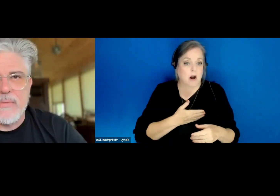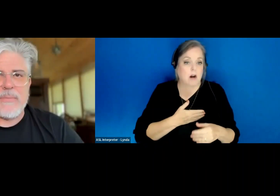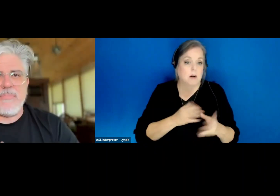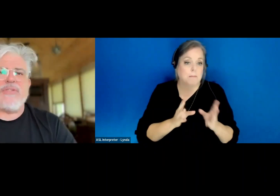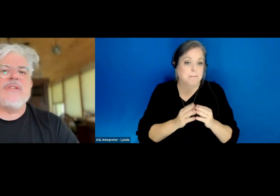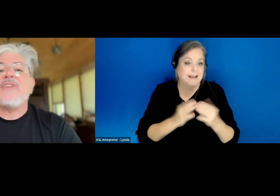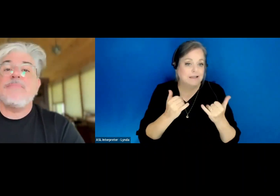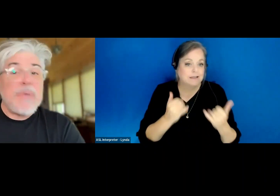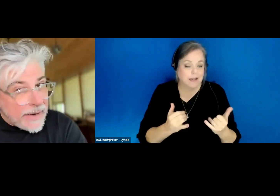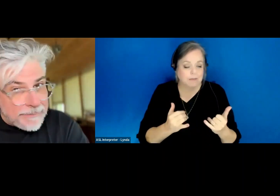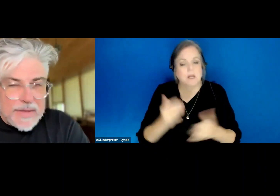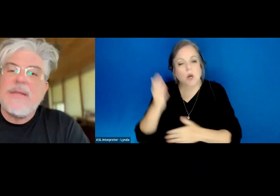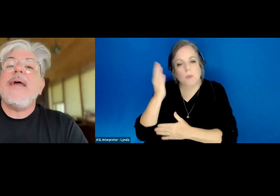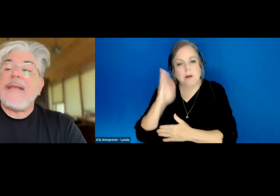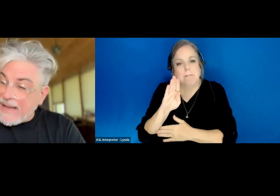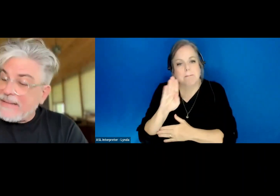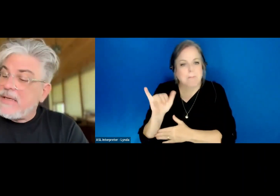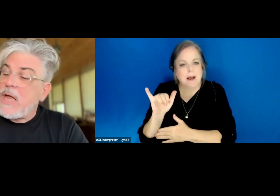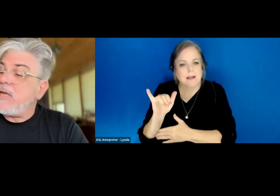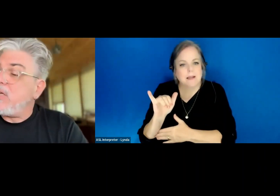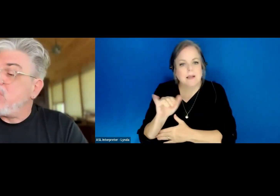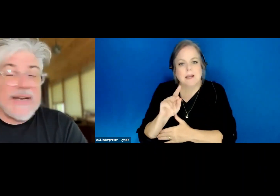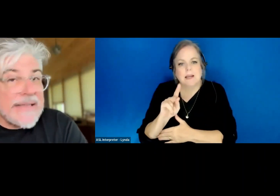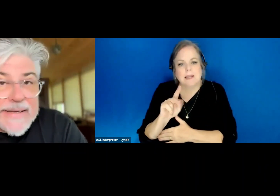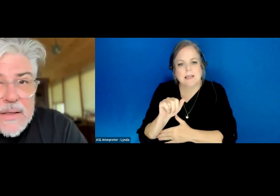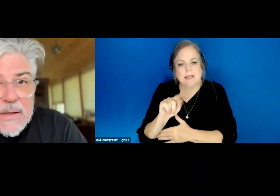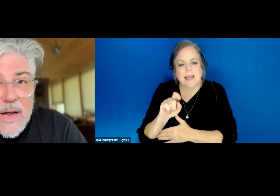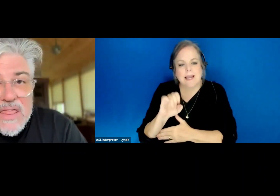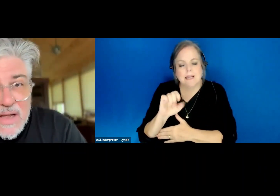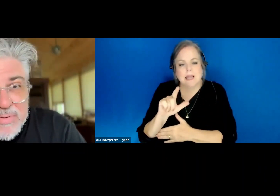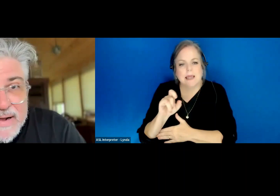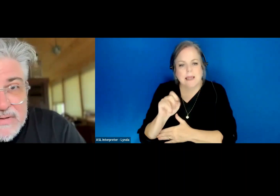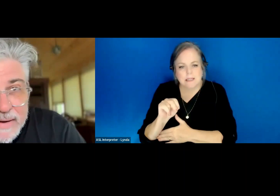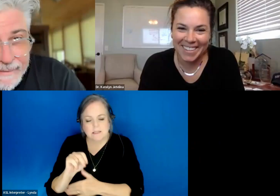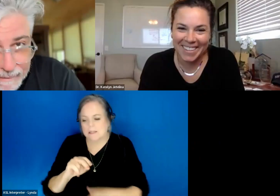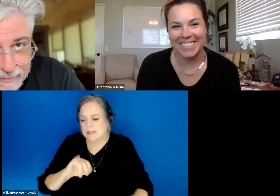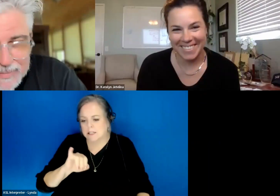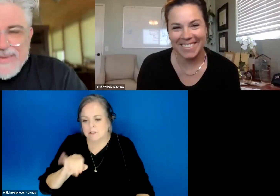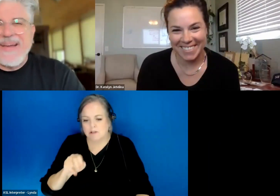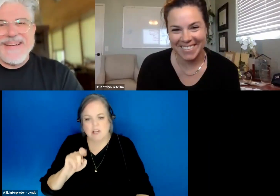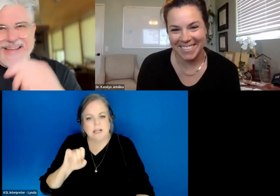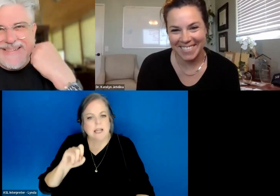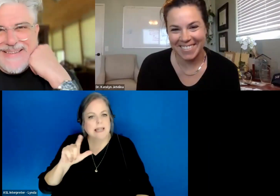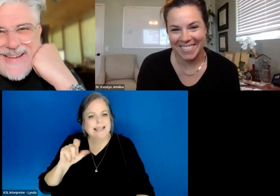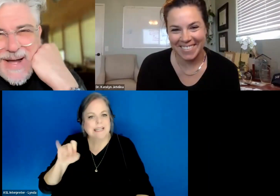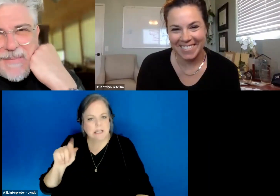today is going to be a presentation by Caitlin Jetelina, and I think I pronounced it right, Caitlin.